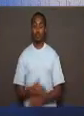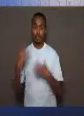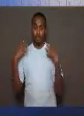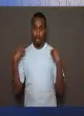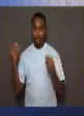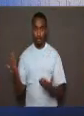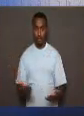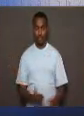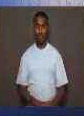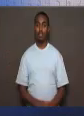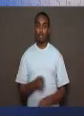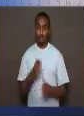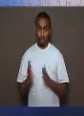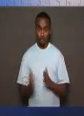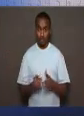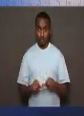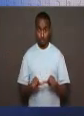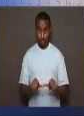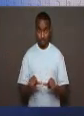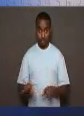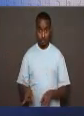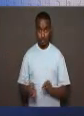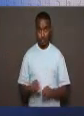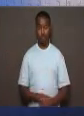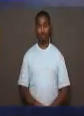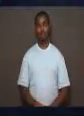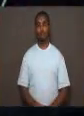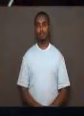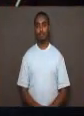Hello again. Are you ready to continue, students?